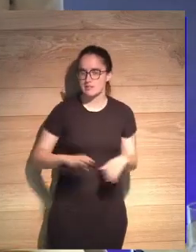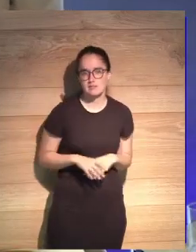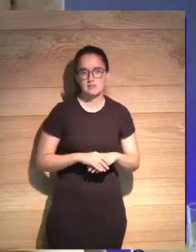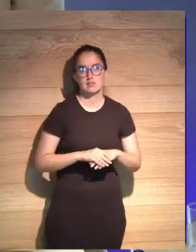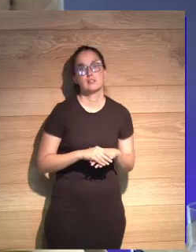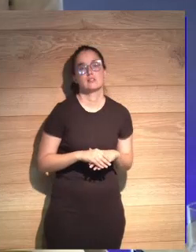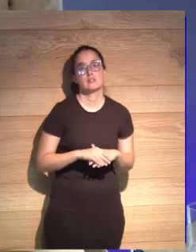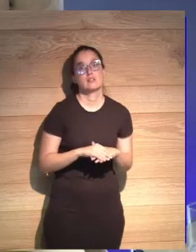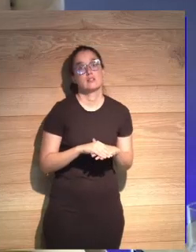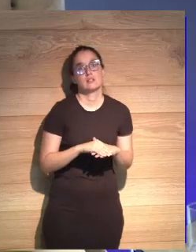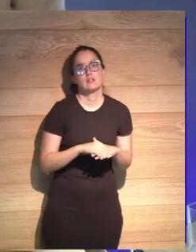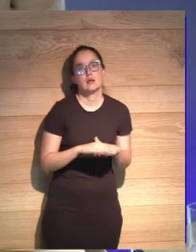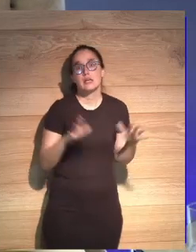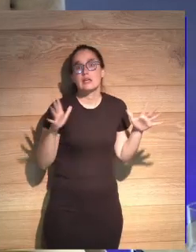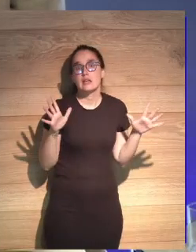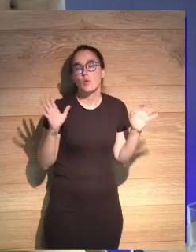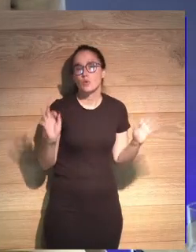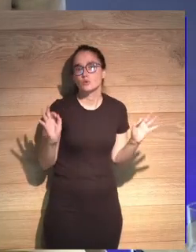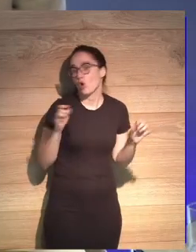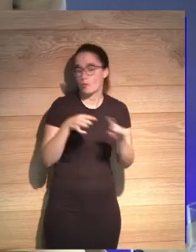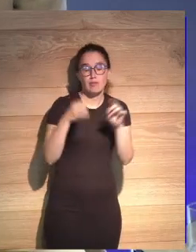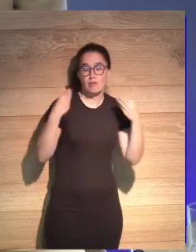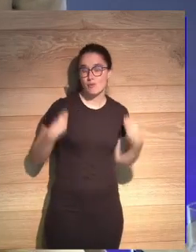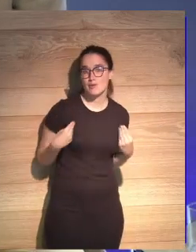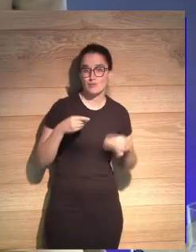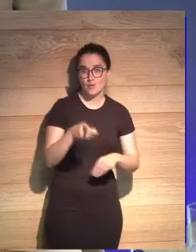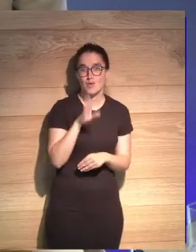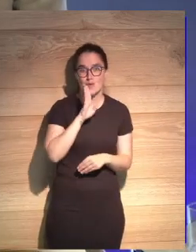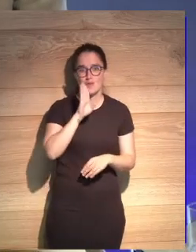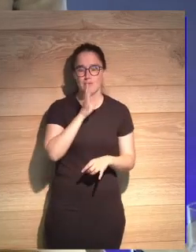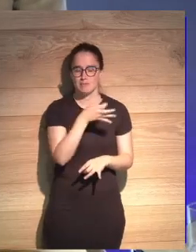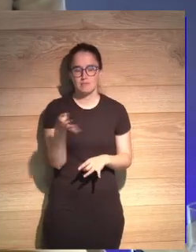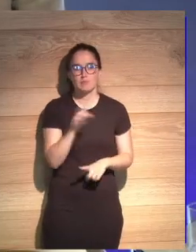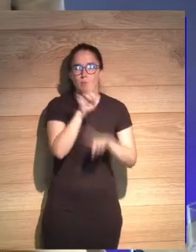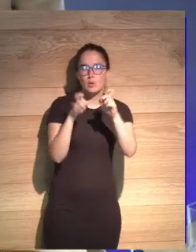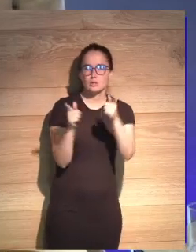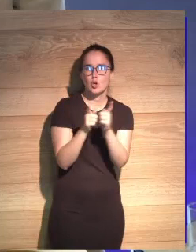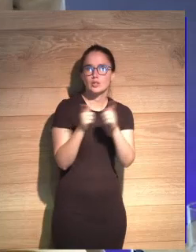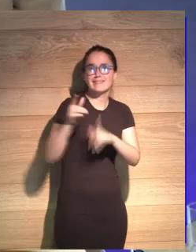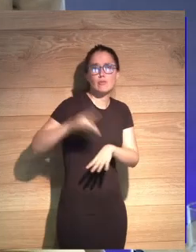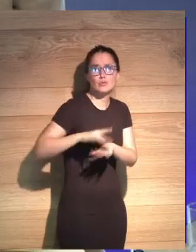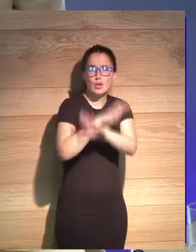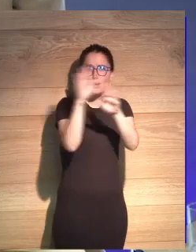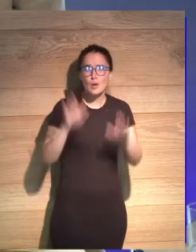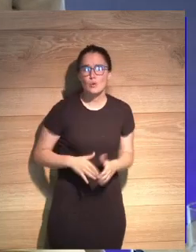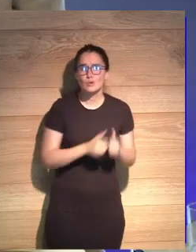this door is open to cooperate on many initiatives, and this is what Good Gamer is